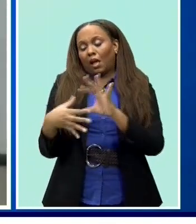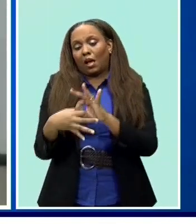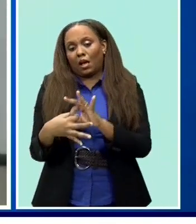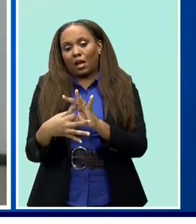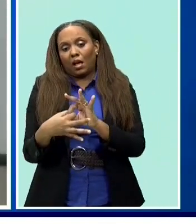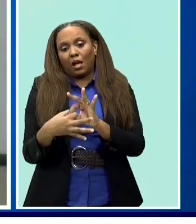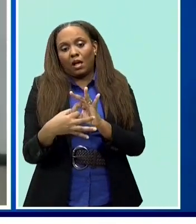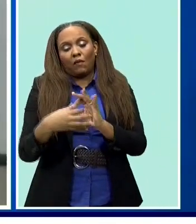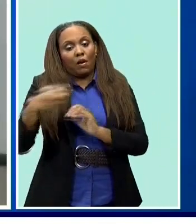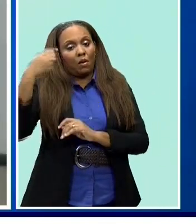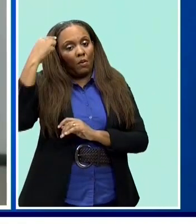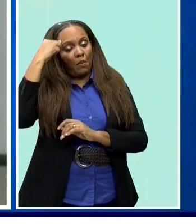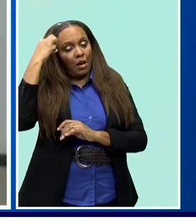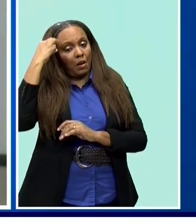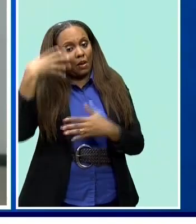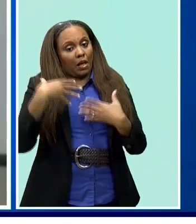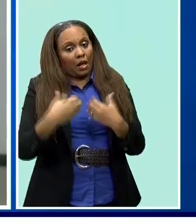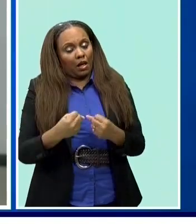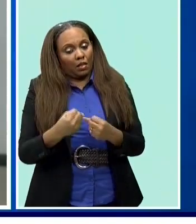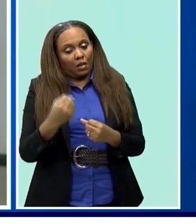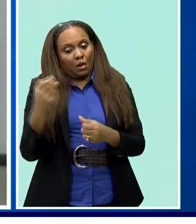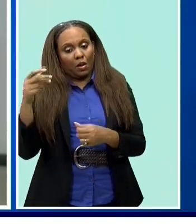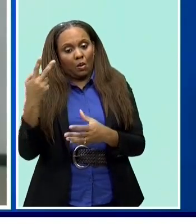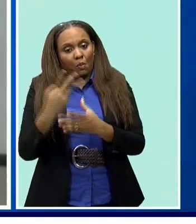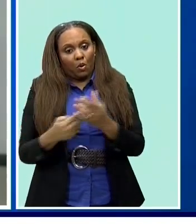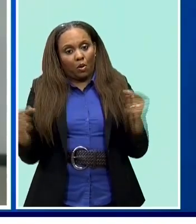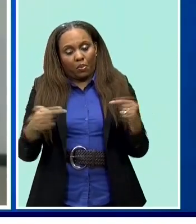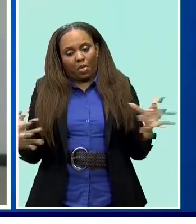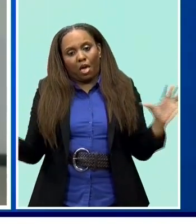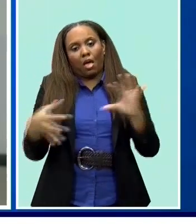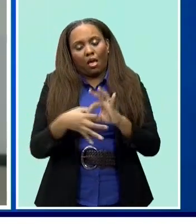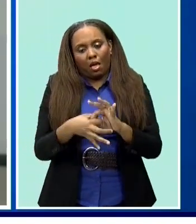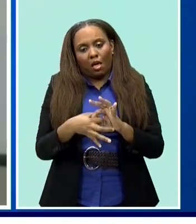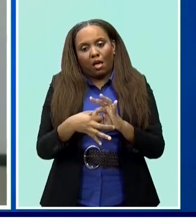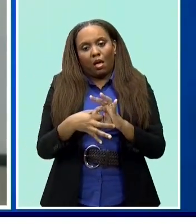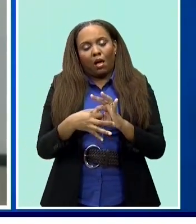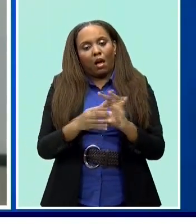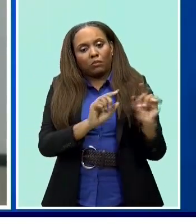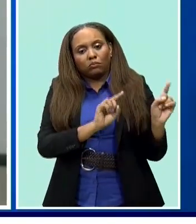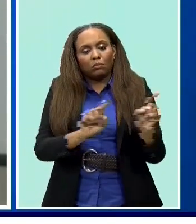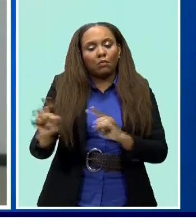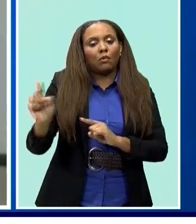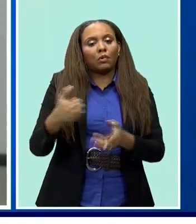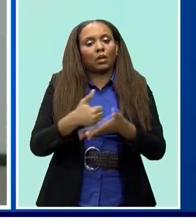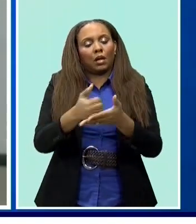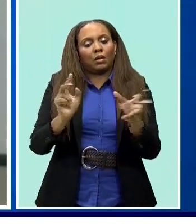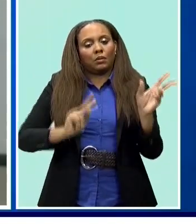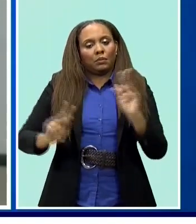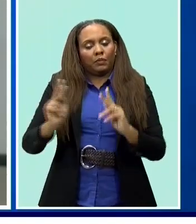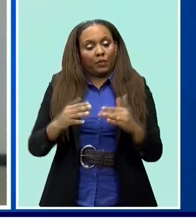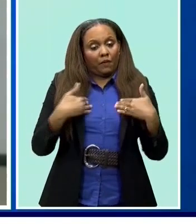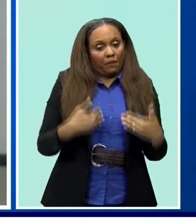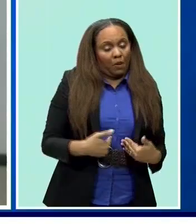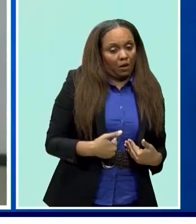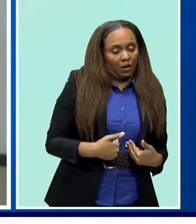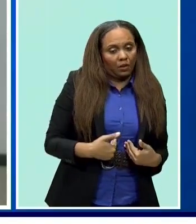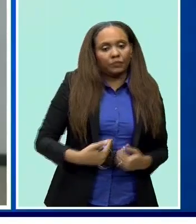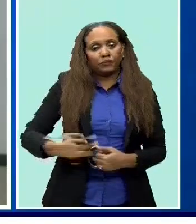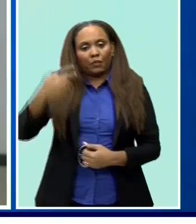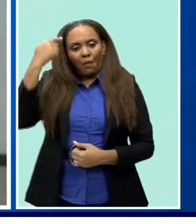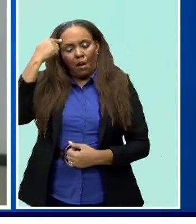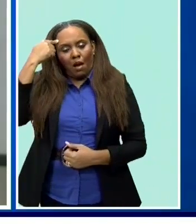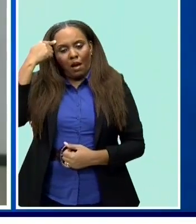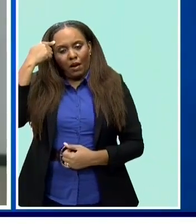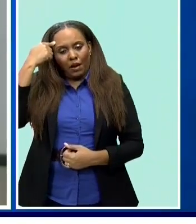register so that the teams can go out together both as a physical medical team, so to look after the bodies,